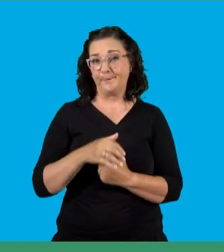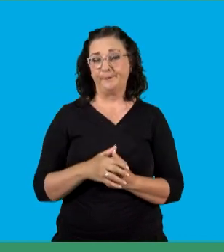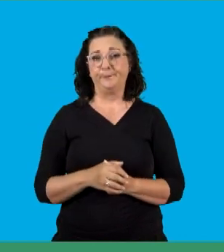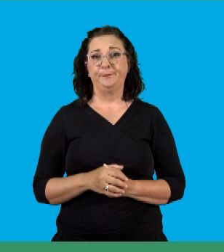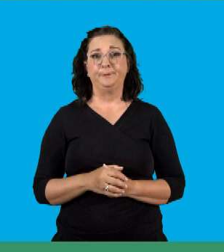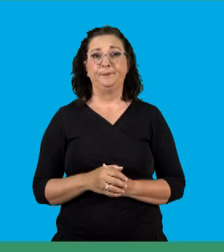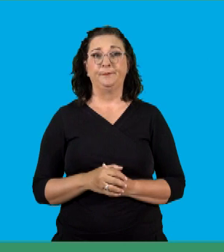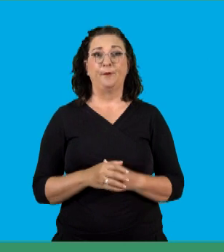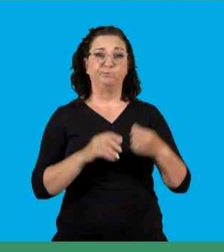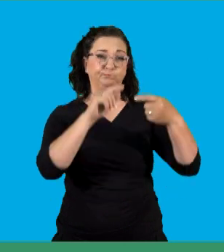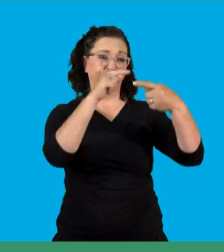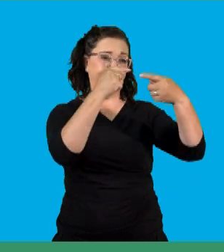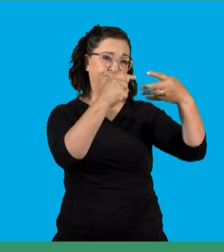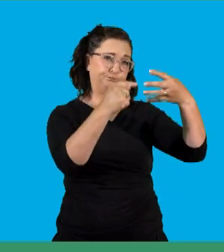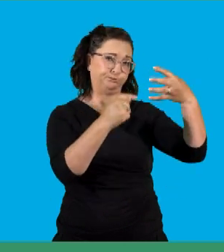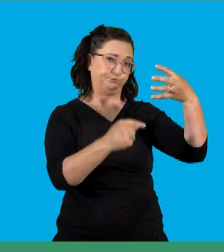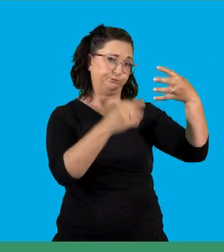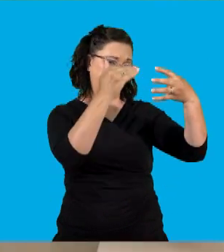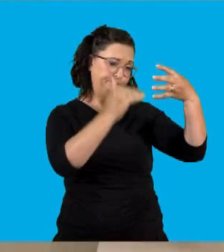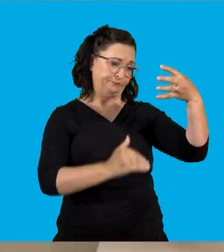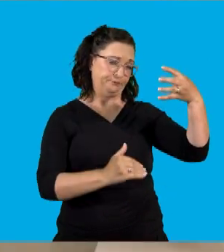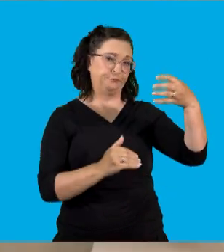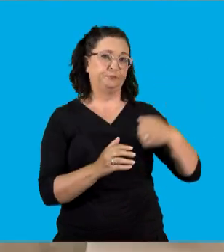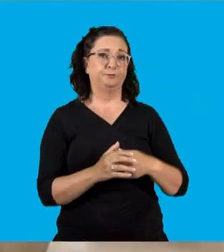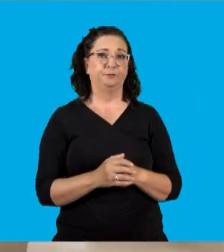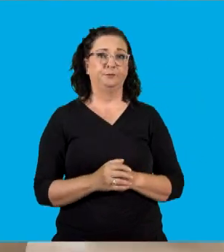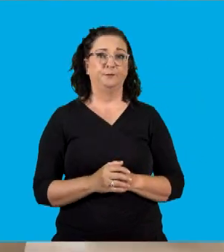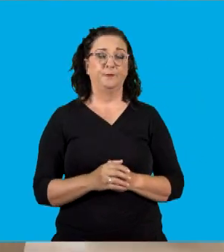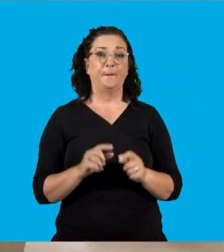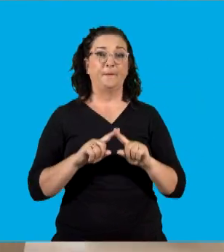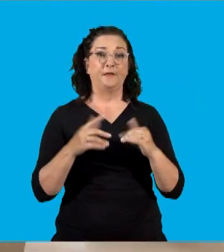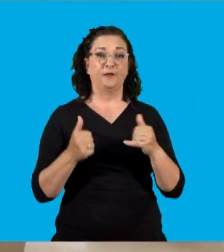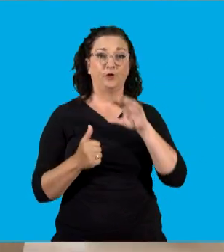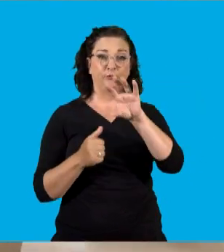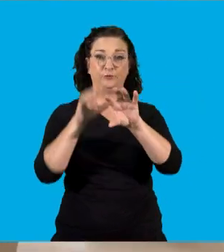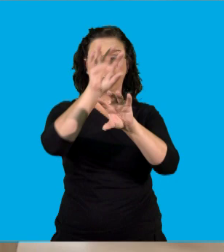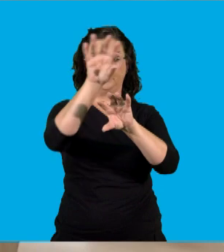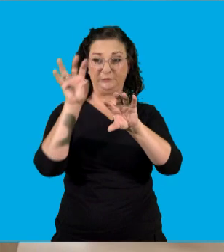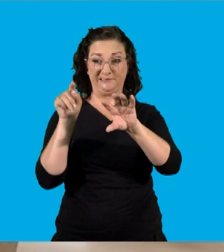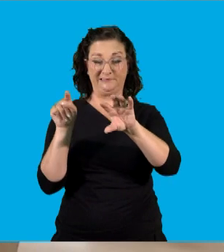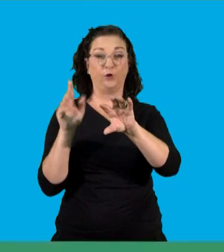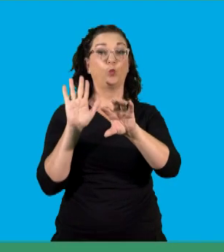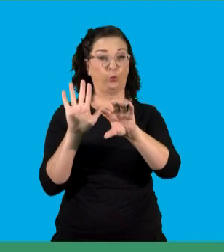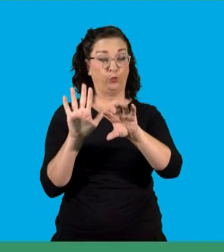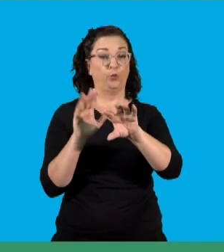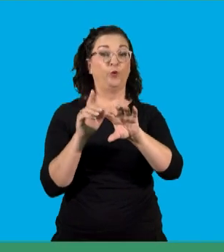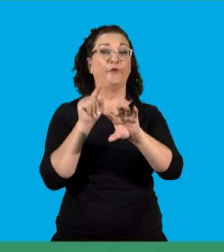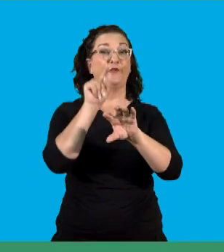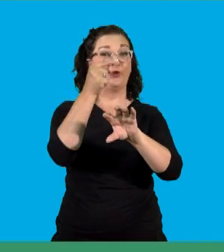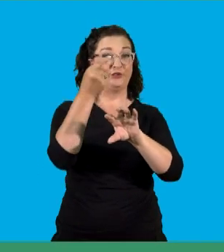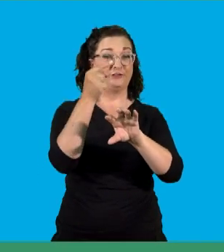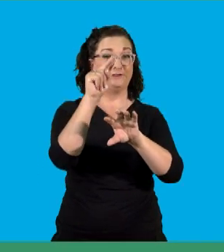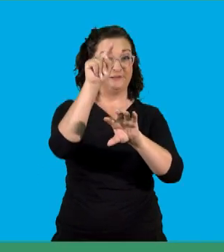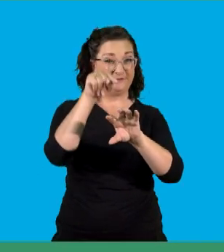crime. Before we continue to our second concept, these are type of